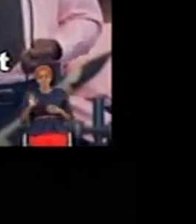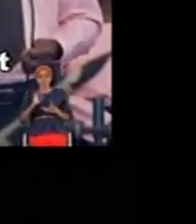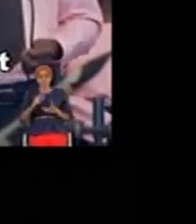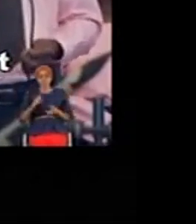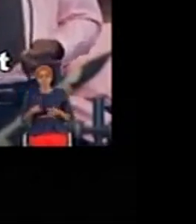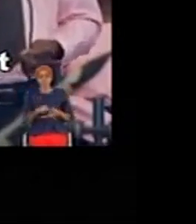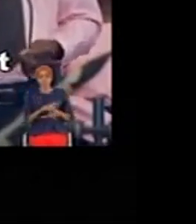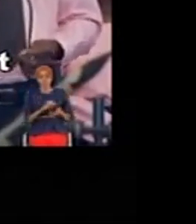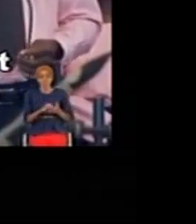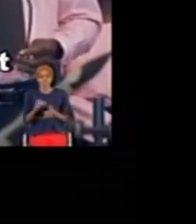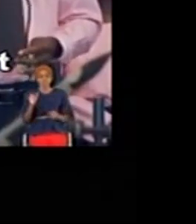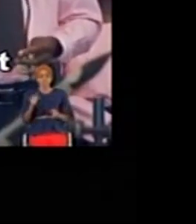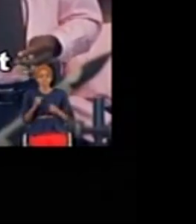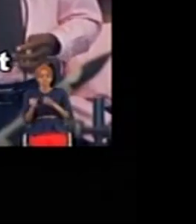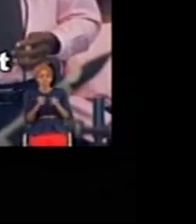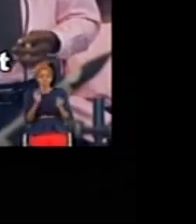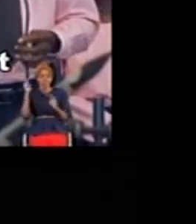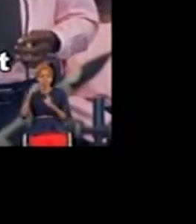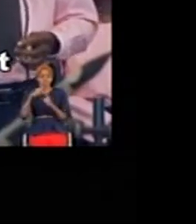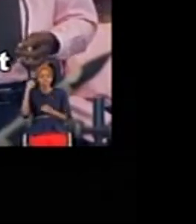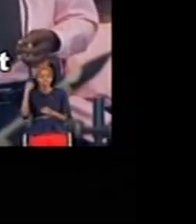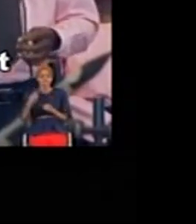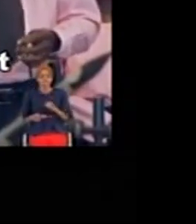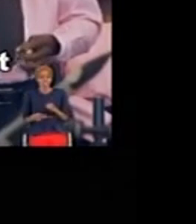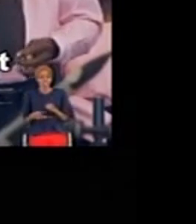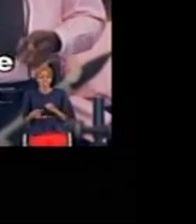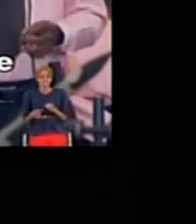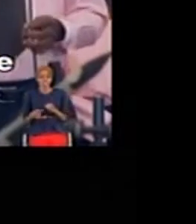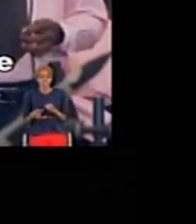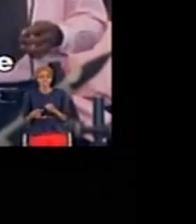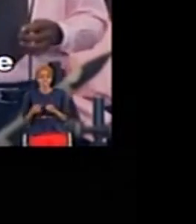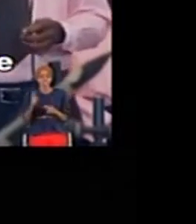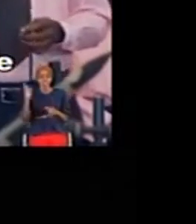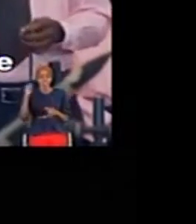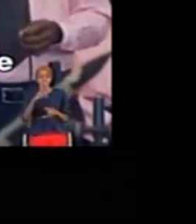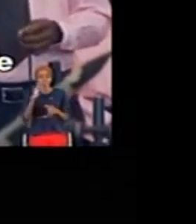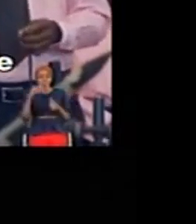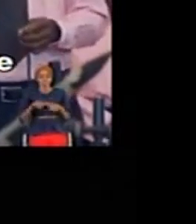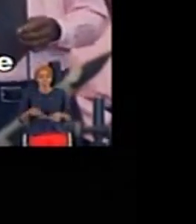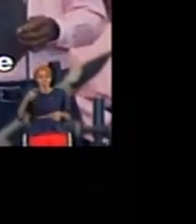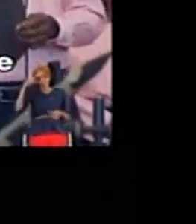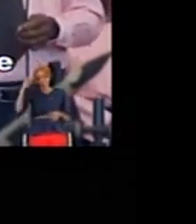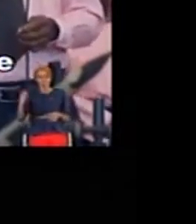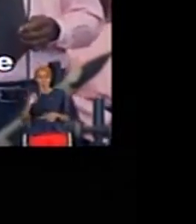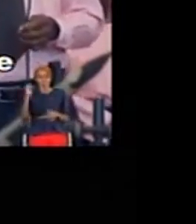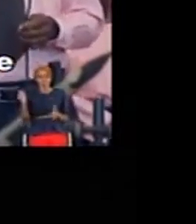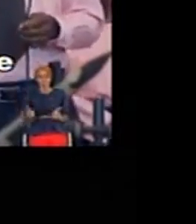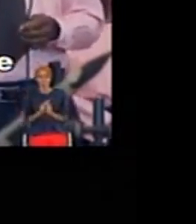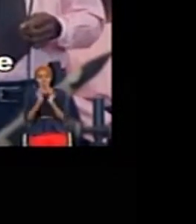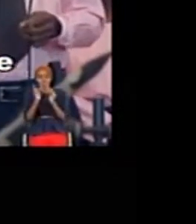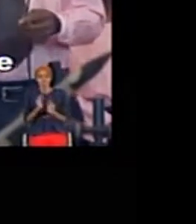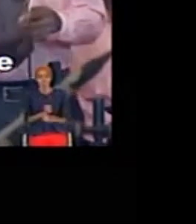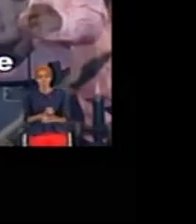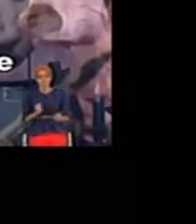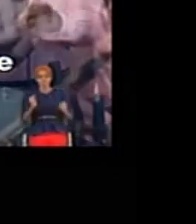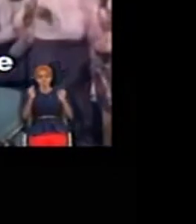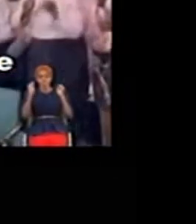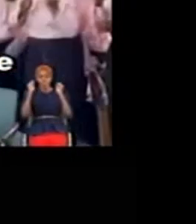for those that fight until the end. They'll abide forever with